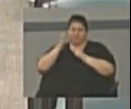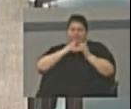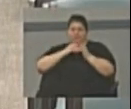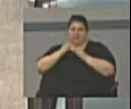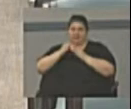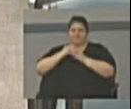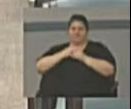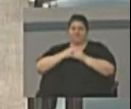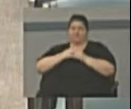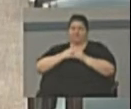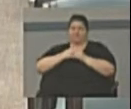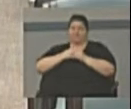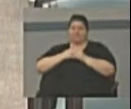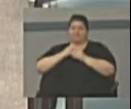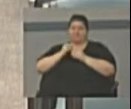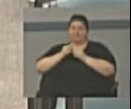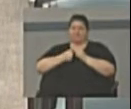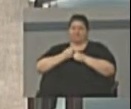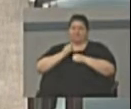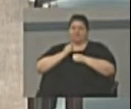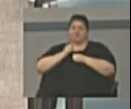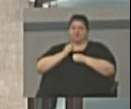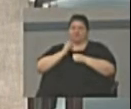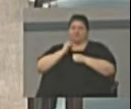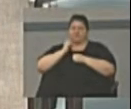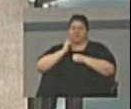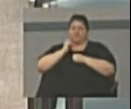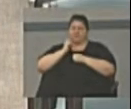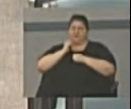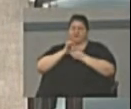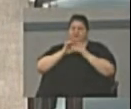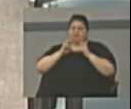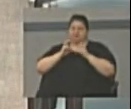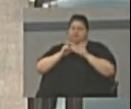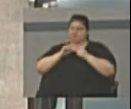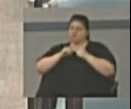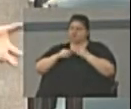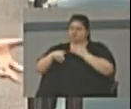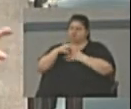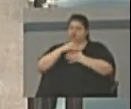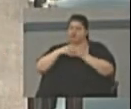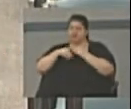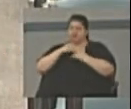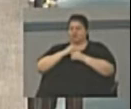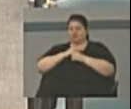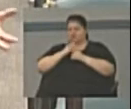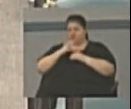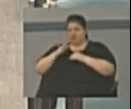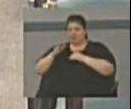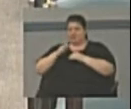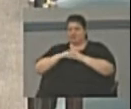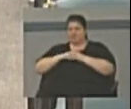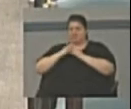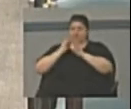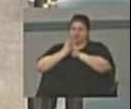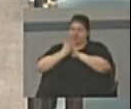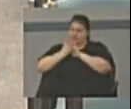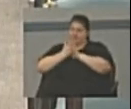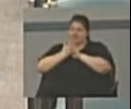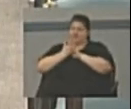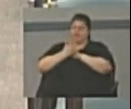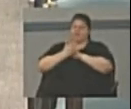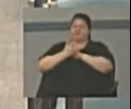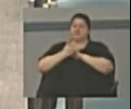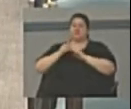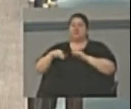most recently specifically related to issues concerning circulation and traffic with the relocation of the parking. We